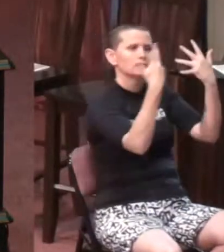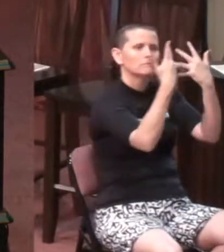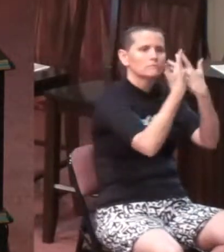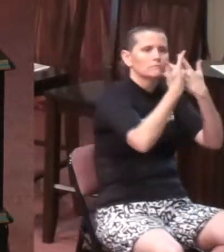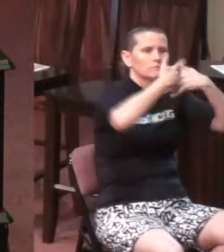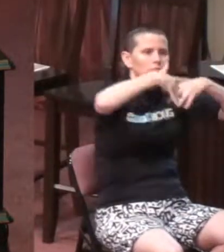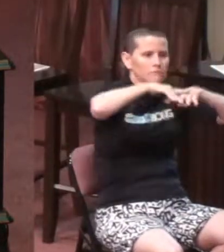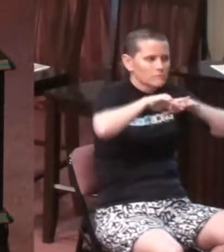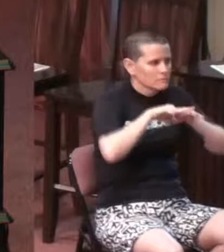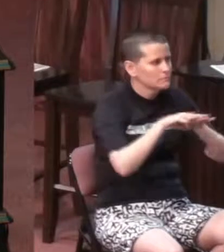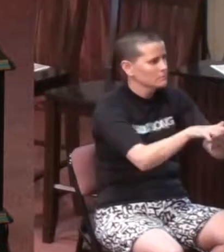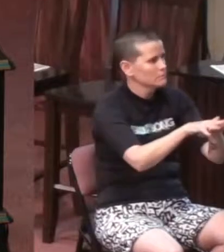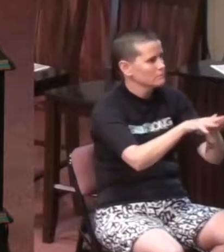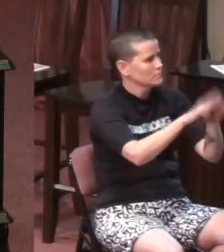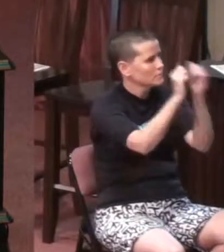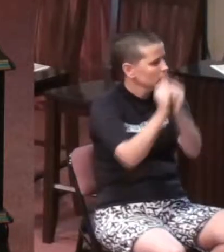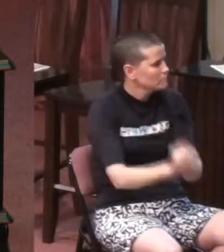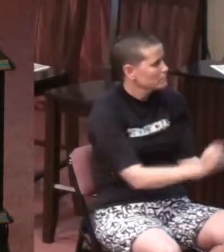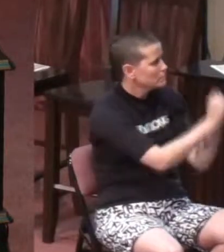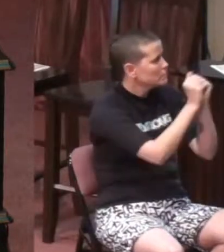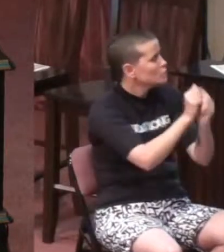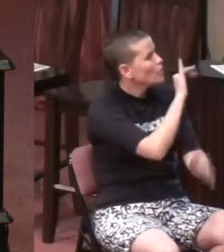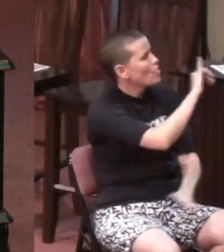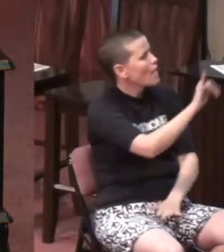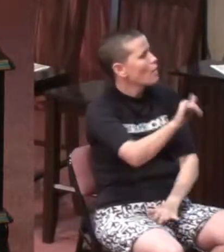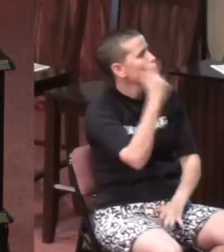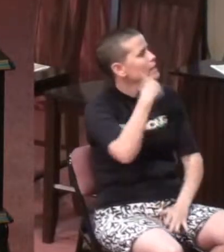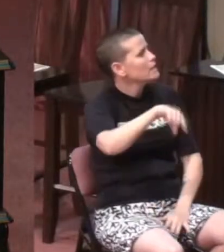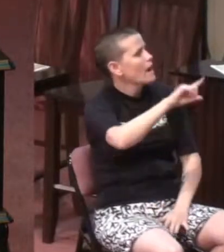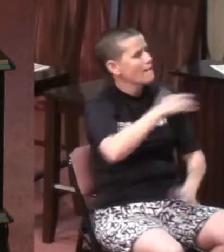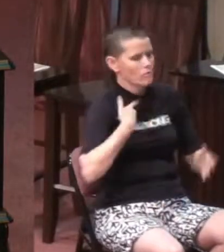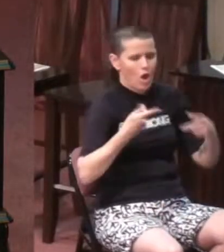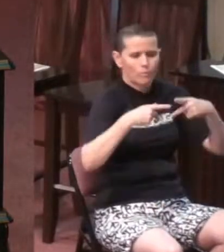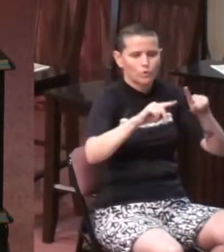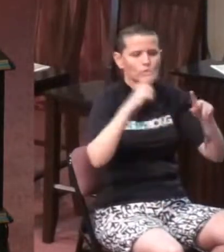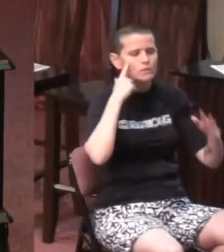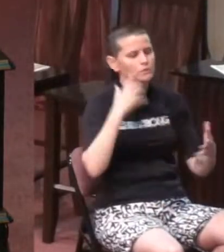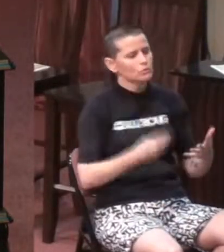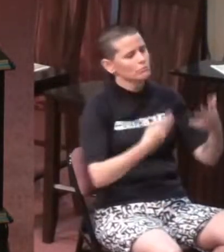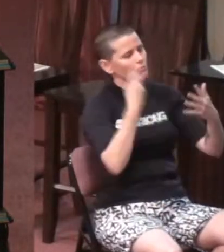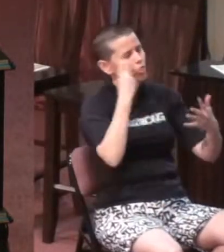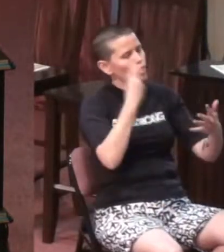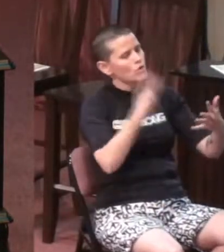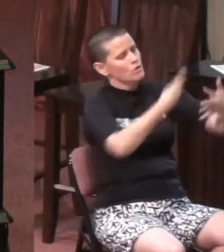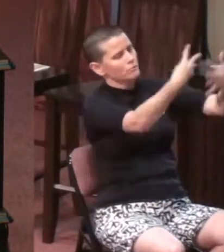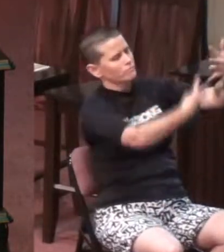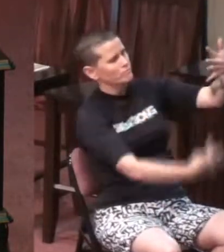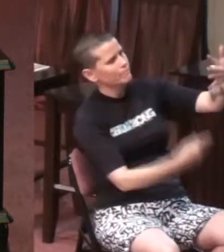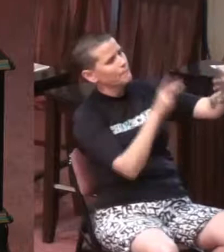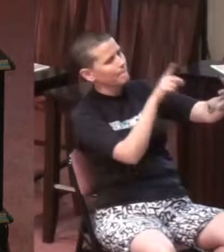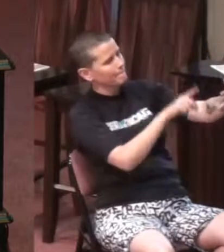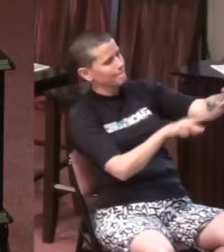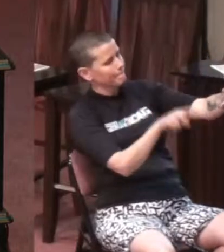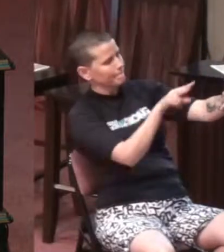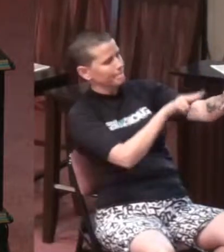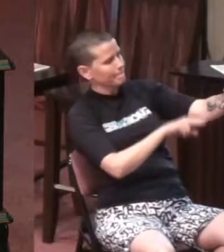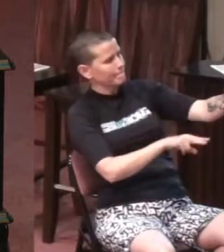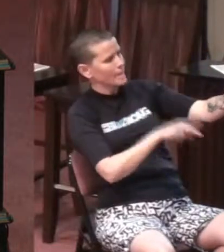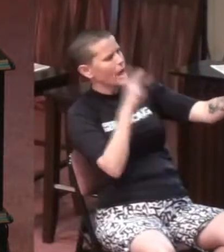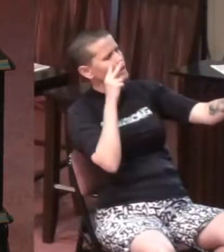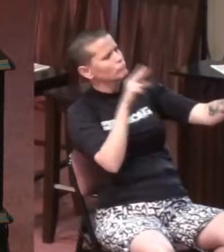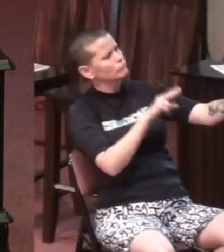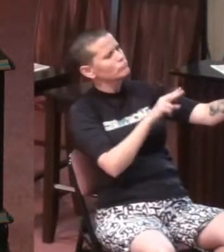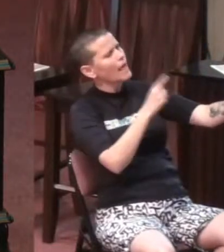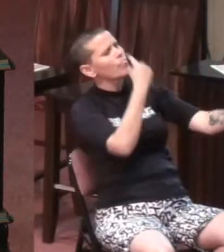so that we're going to mindfully choose what we're doing. And we'll know that it's making a difference. And I want to share with